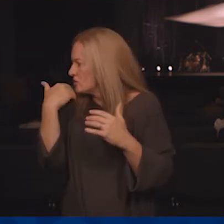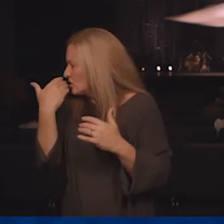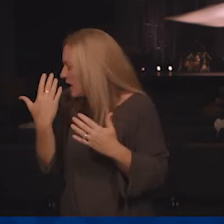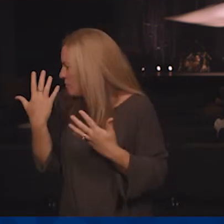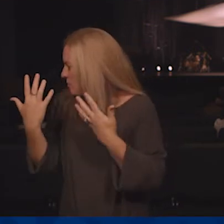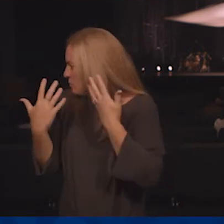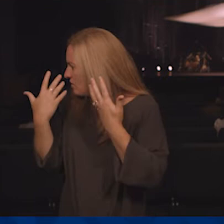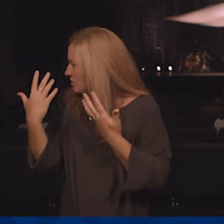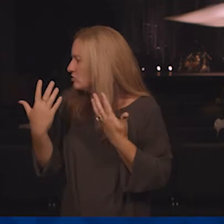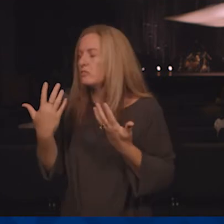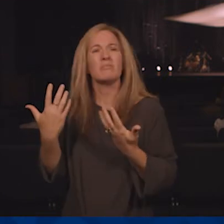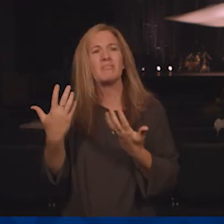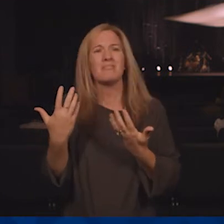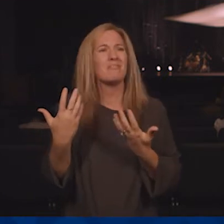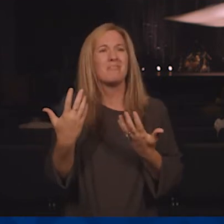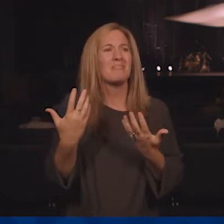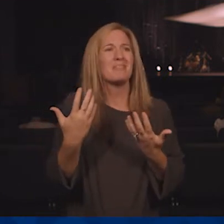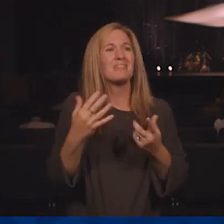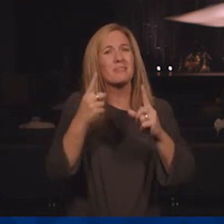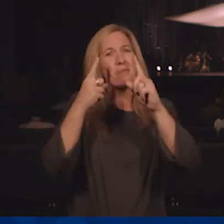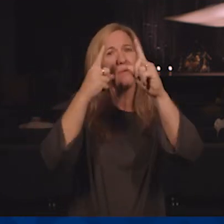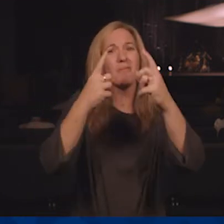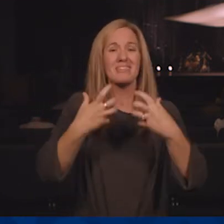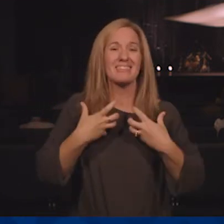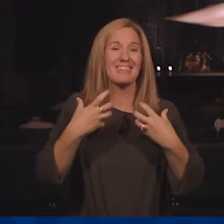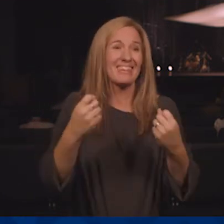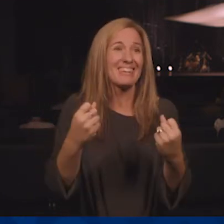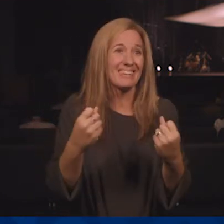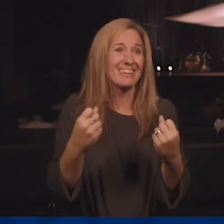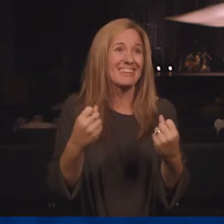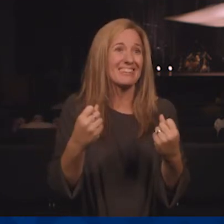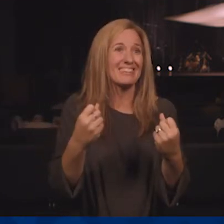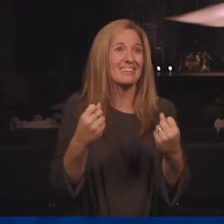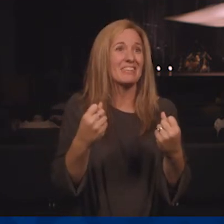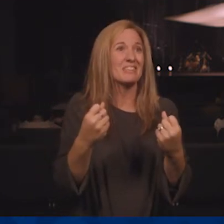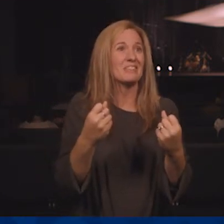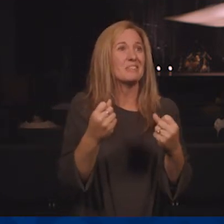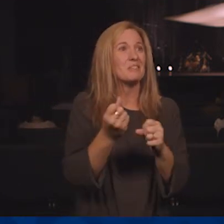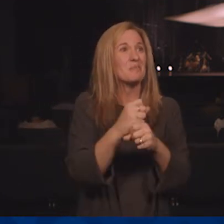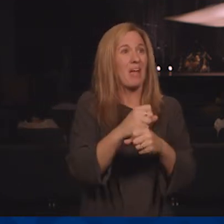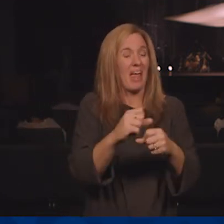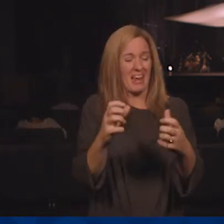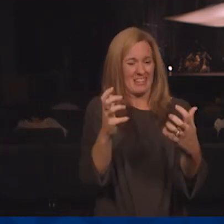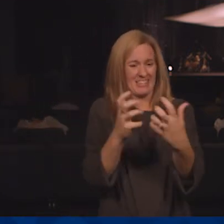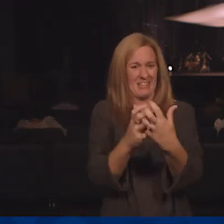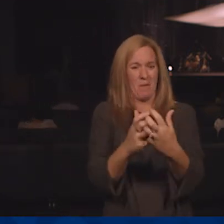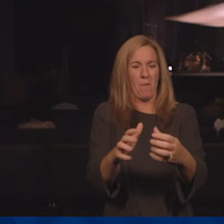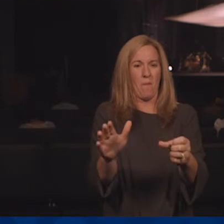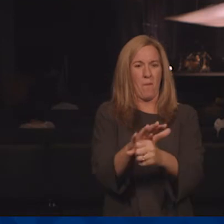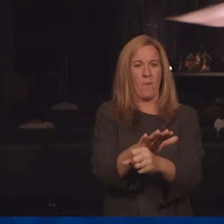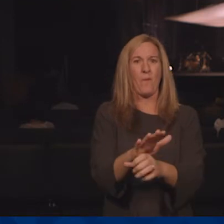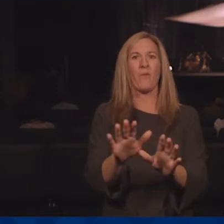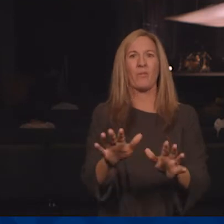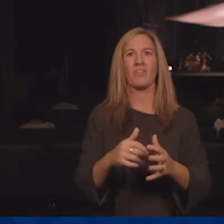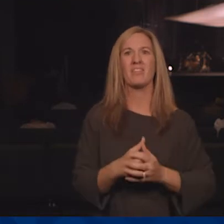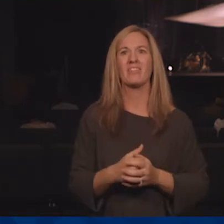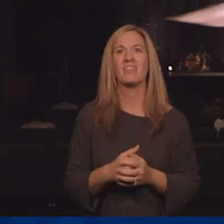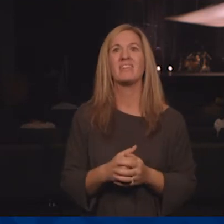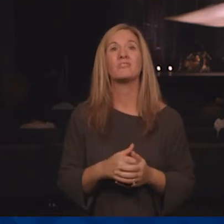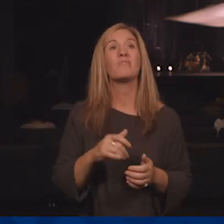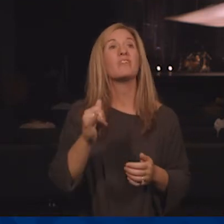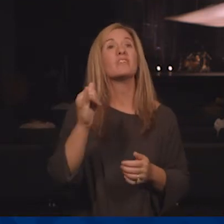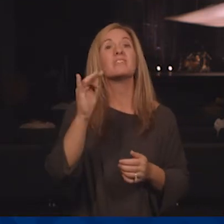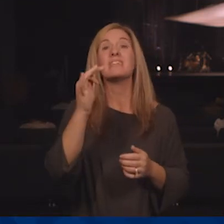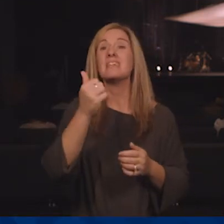because you can be healed, you can be made whole. And if there is anyone right now listening to me